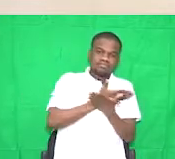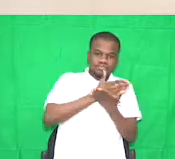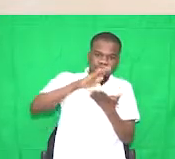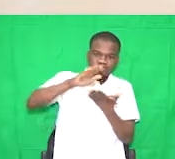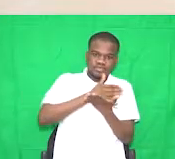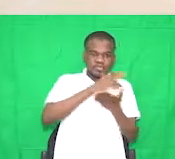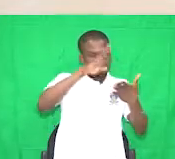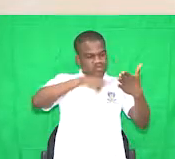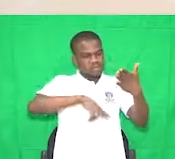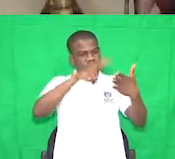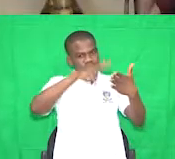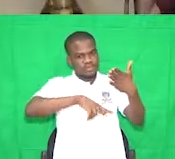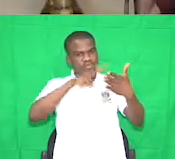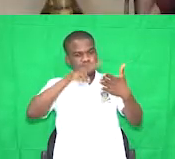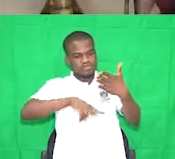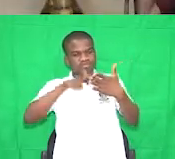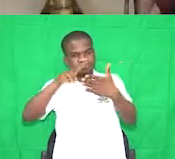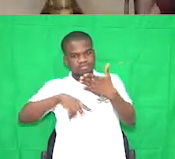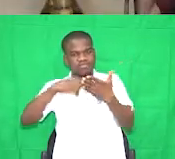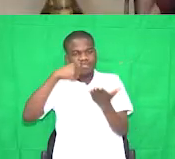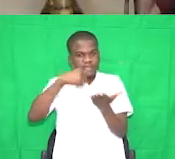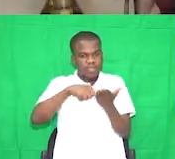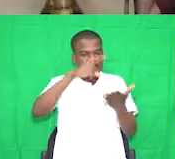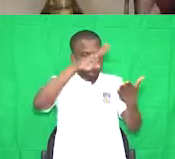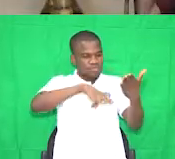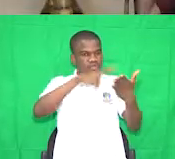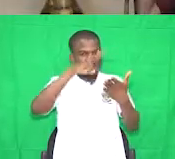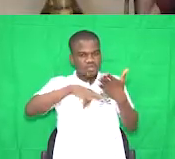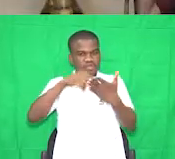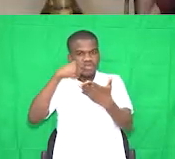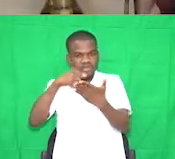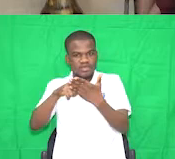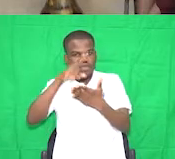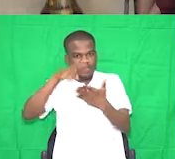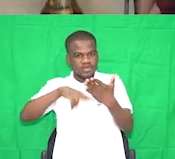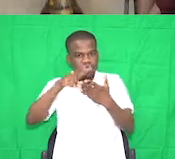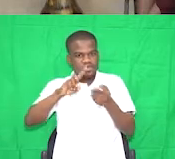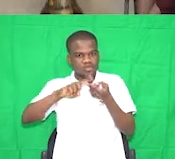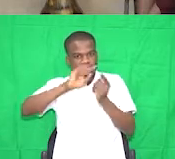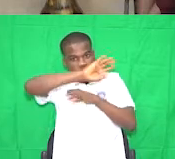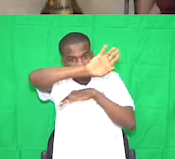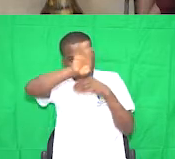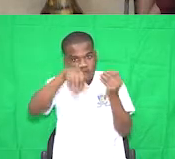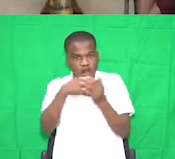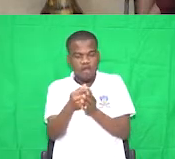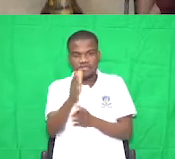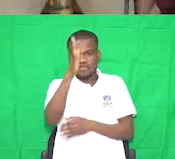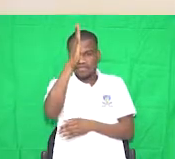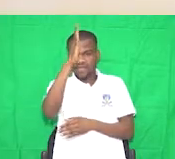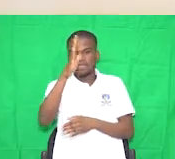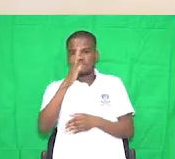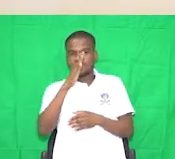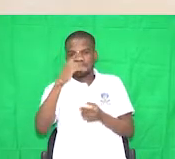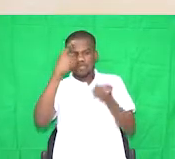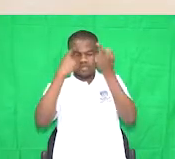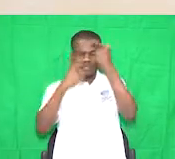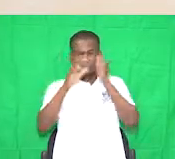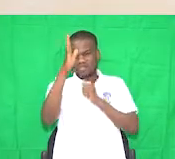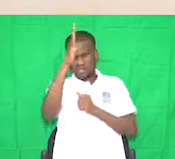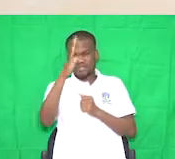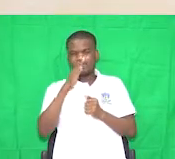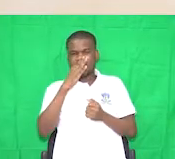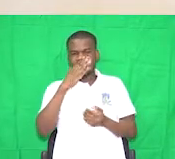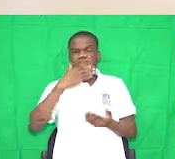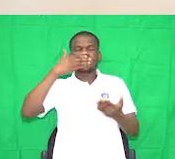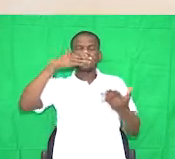children reading letters, saying memory verse. The letters were written by them And so parents, sit back